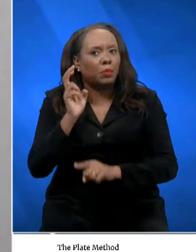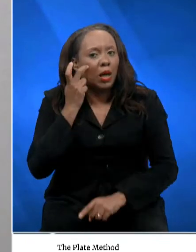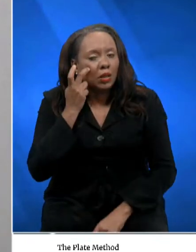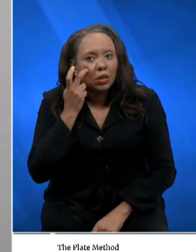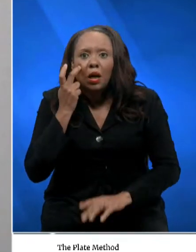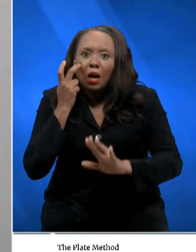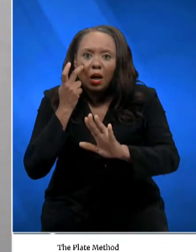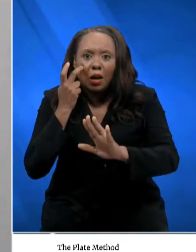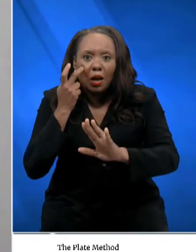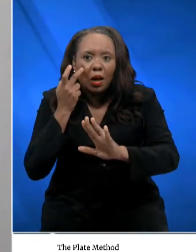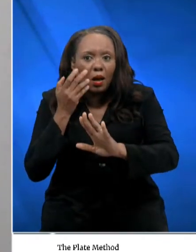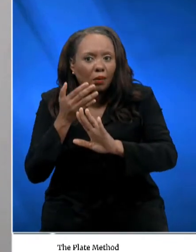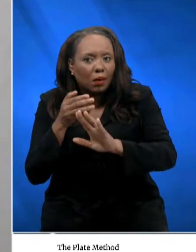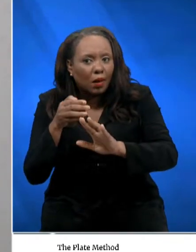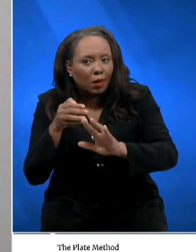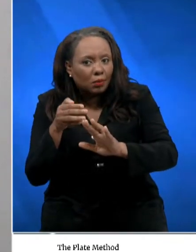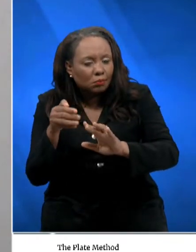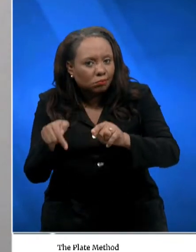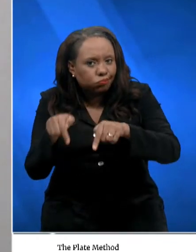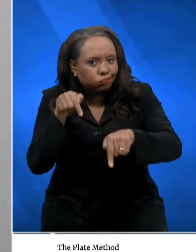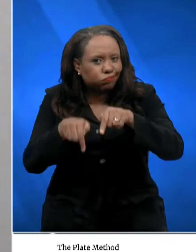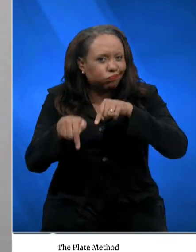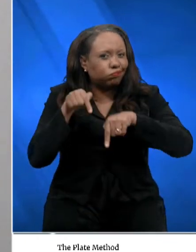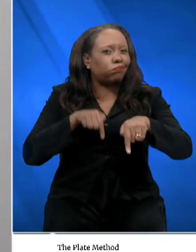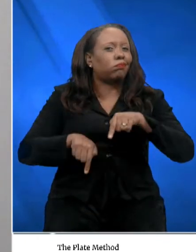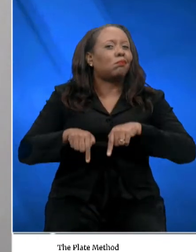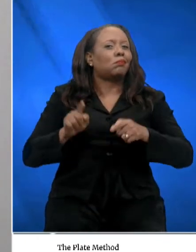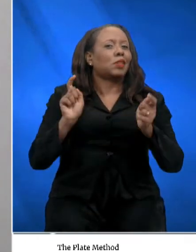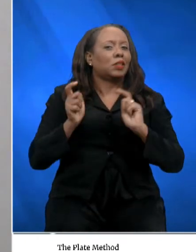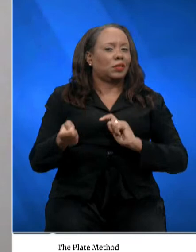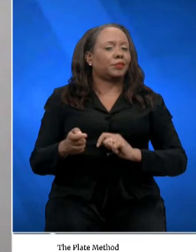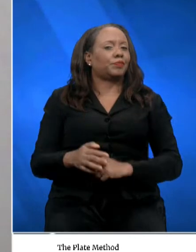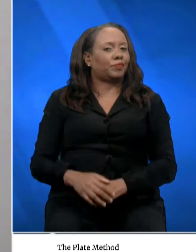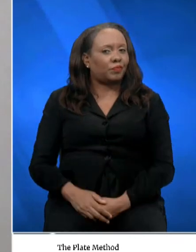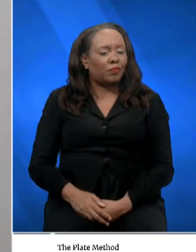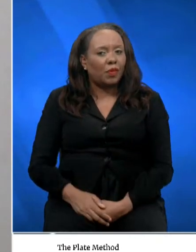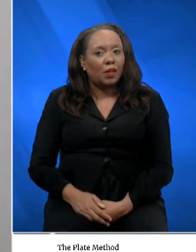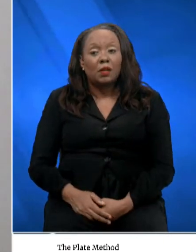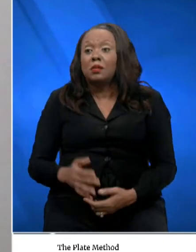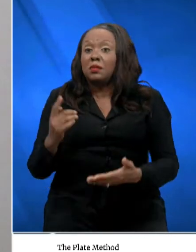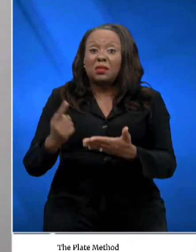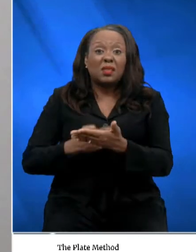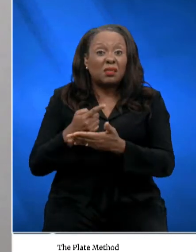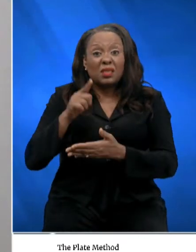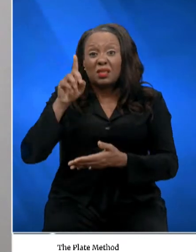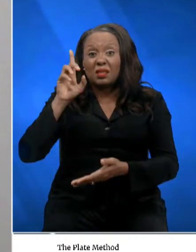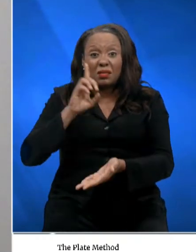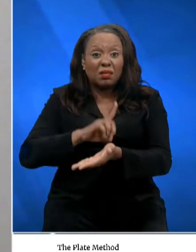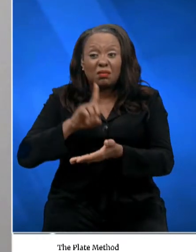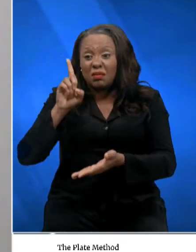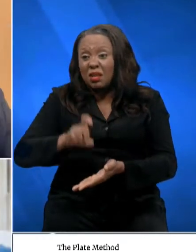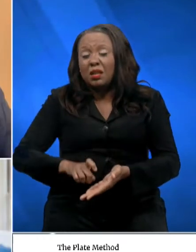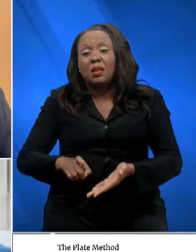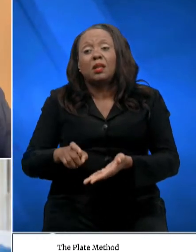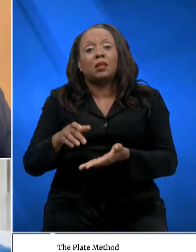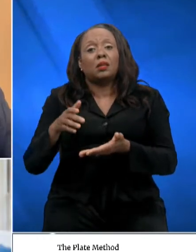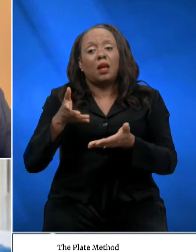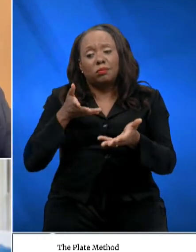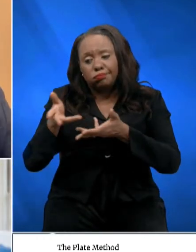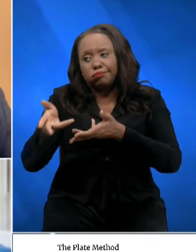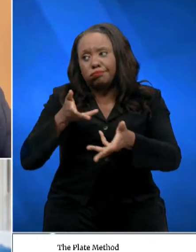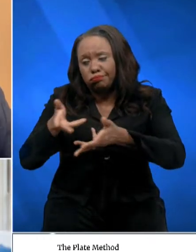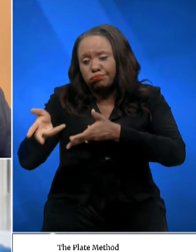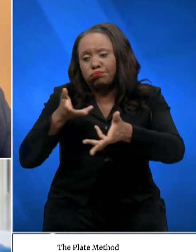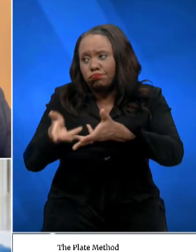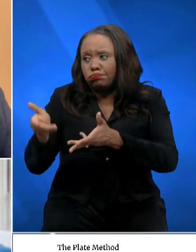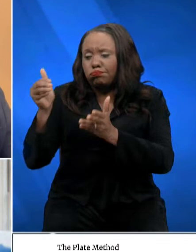their behavior in the beginning. And sometimes it takes speaking to your patient over and over and over again, because for that